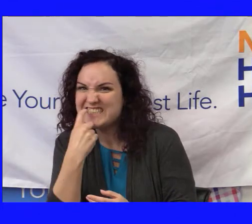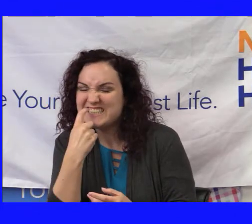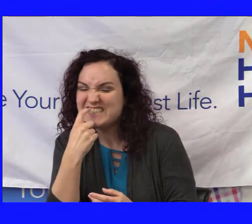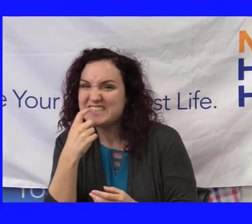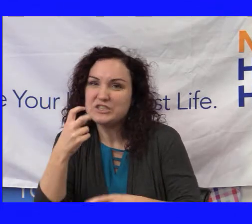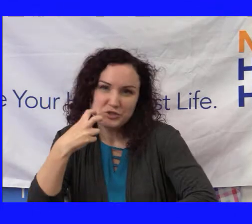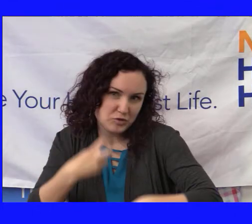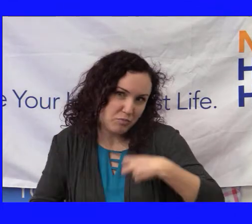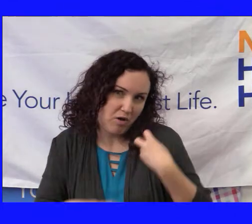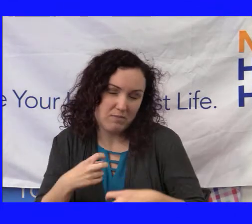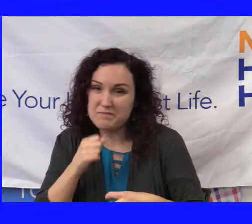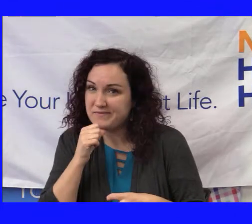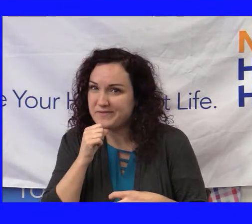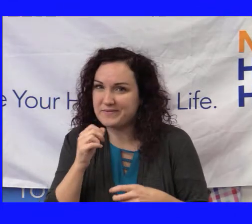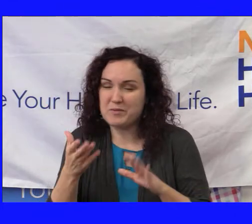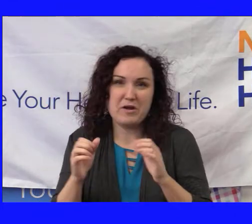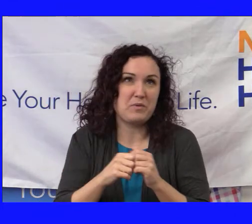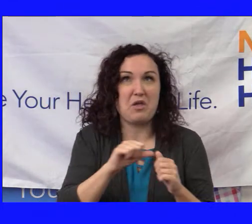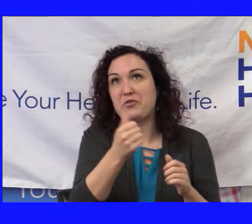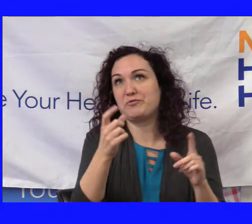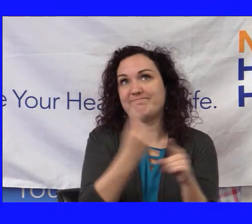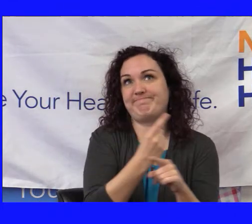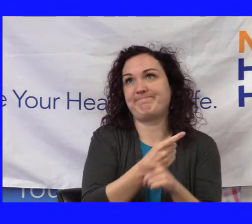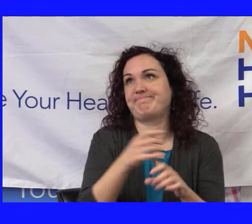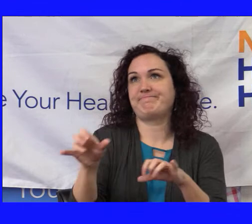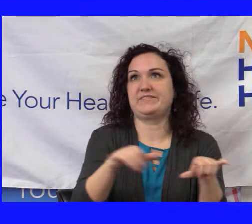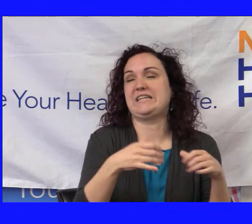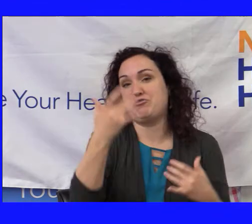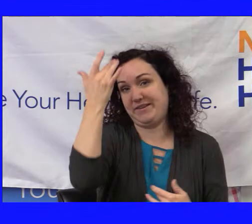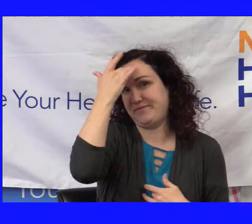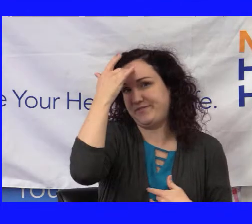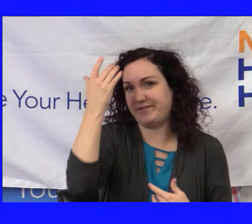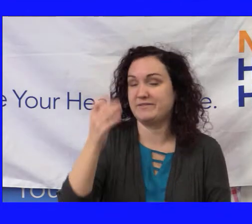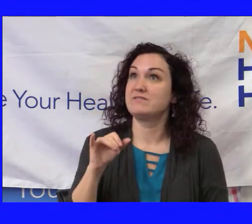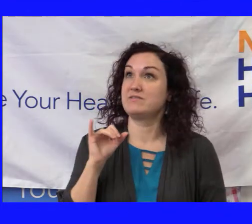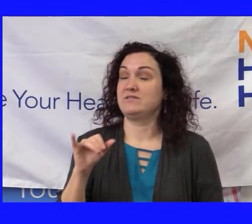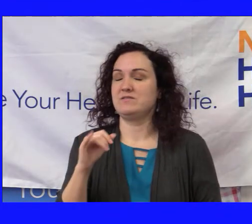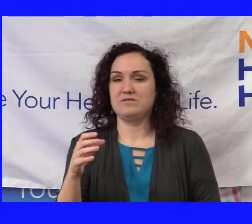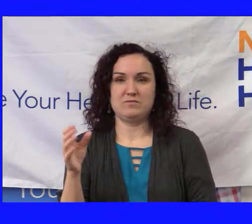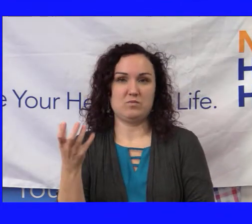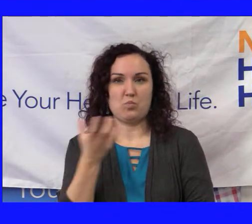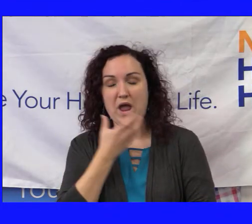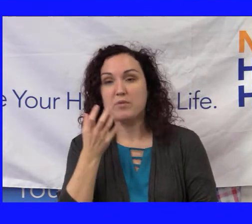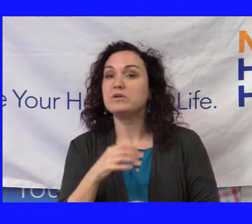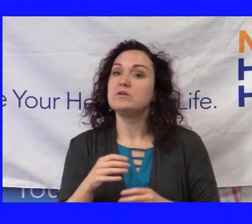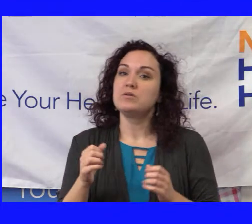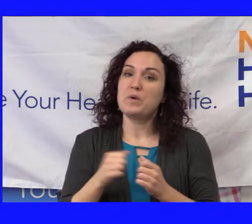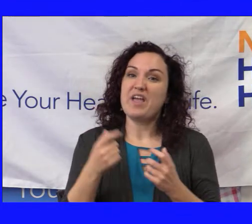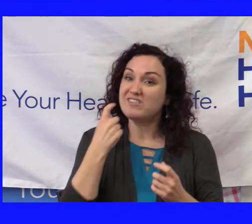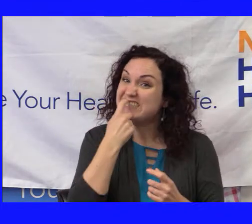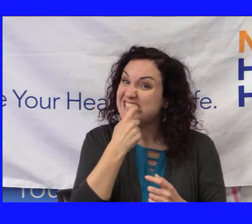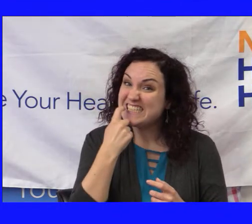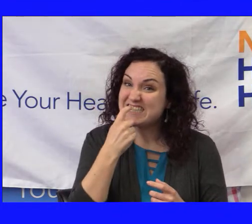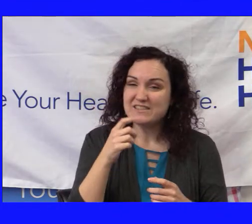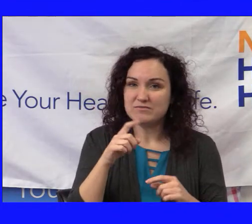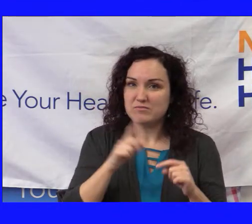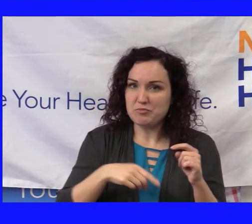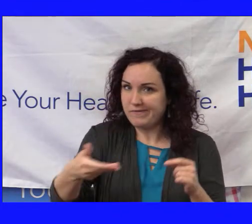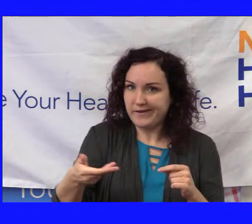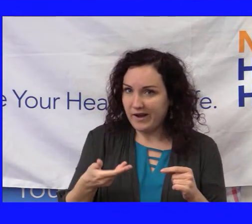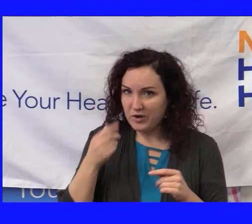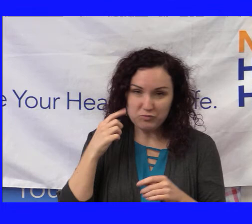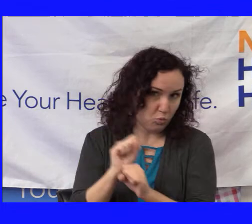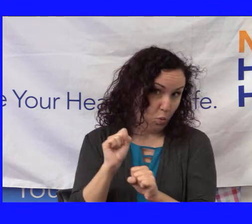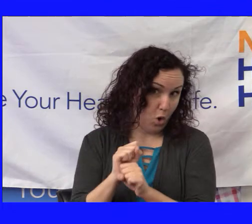dental problems are actually keeping them out of school more. And we absolutely know that without dentures and without teeth, you're not going to be employed. So one